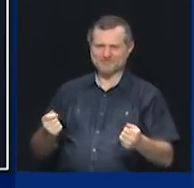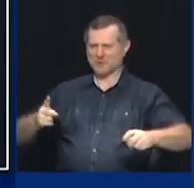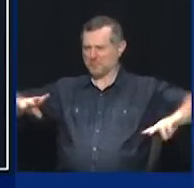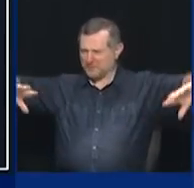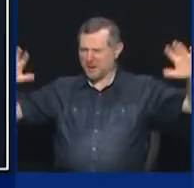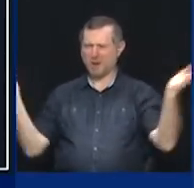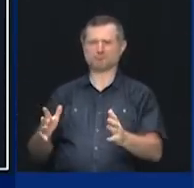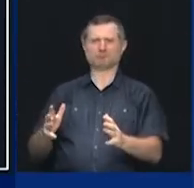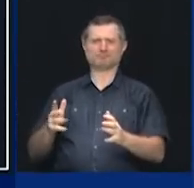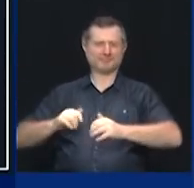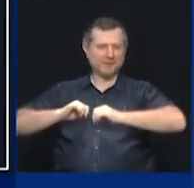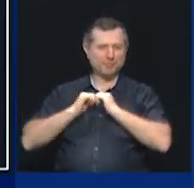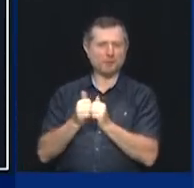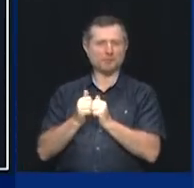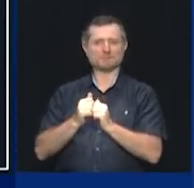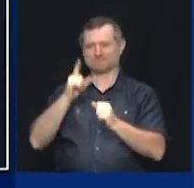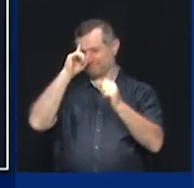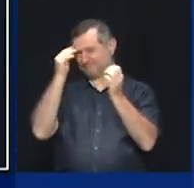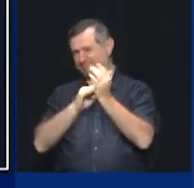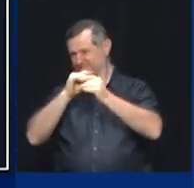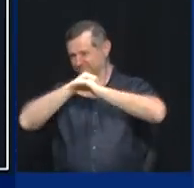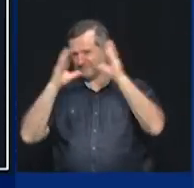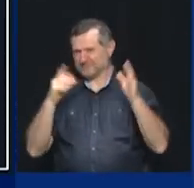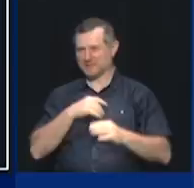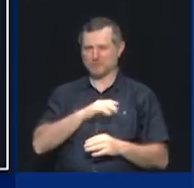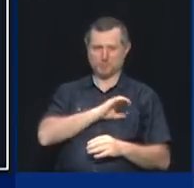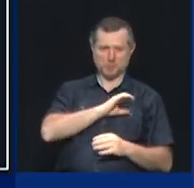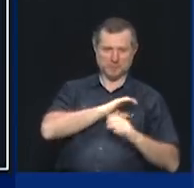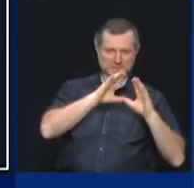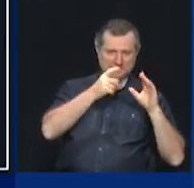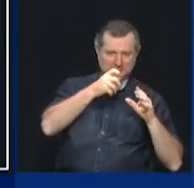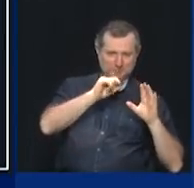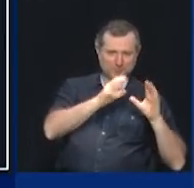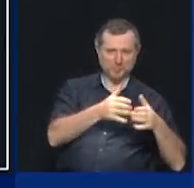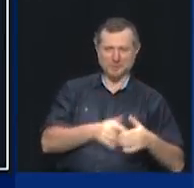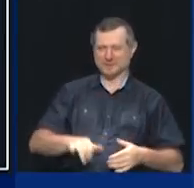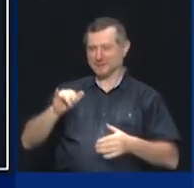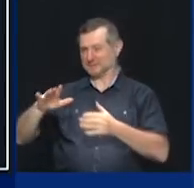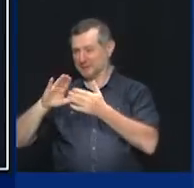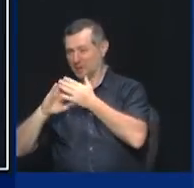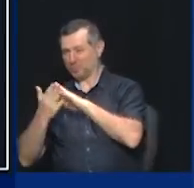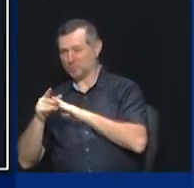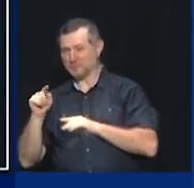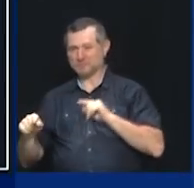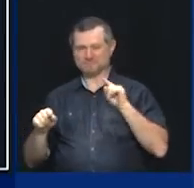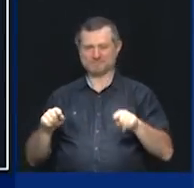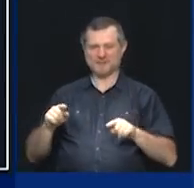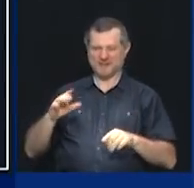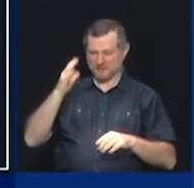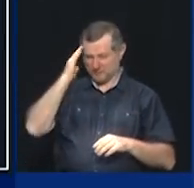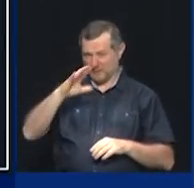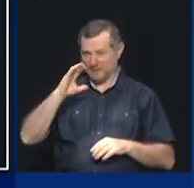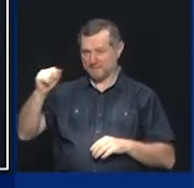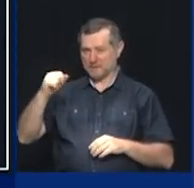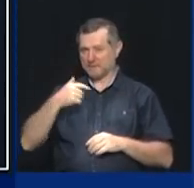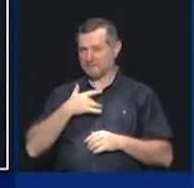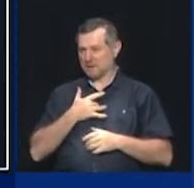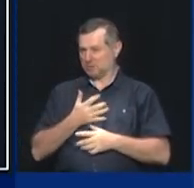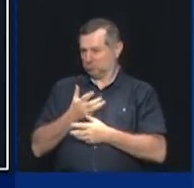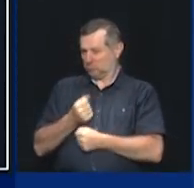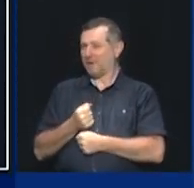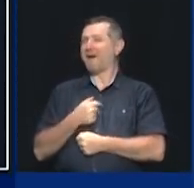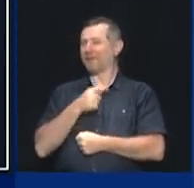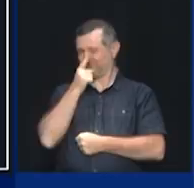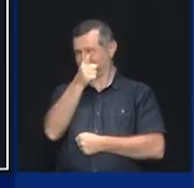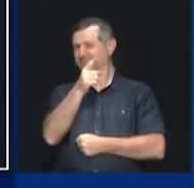police department that works for that community, where that community walks out of the room and says, I trust that police department now.